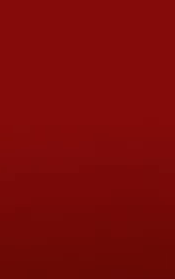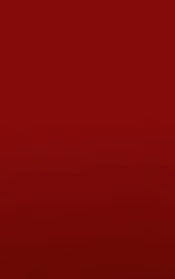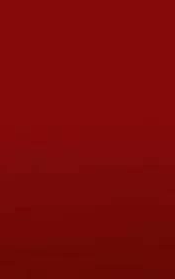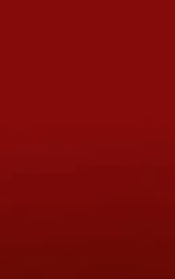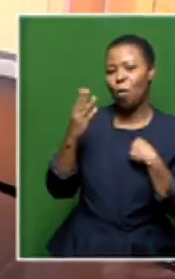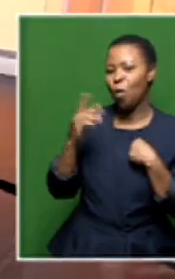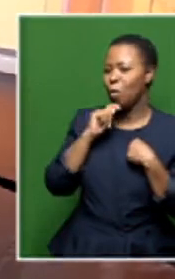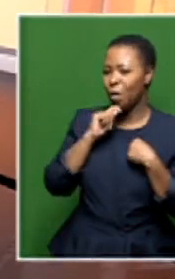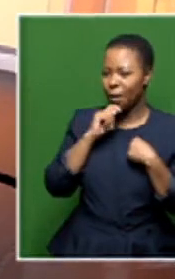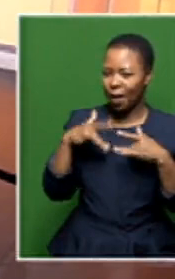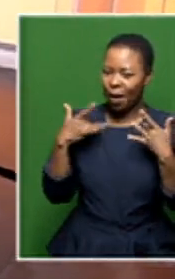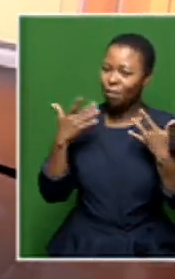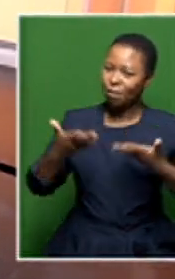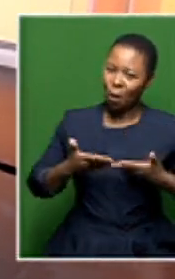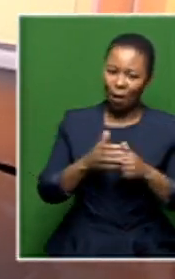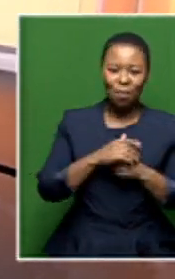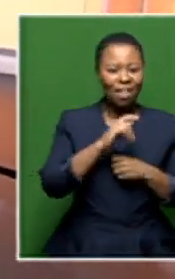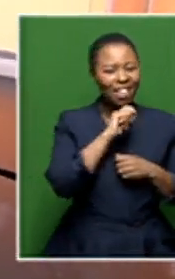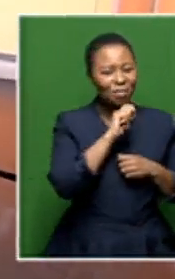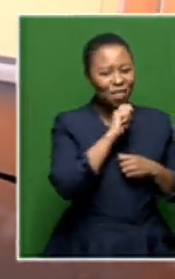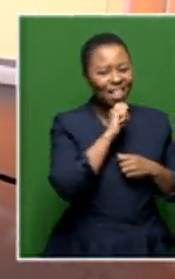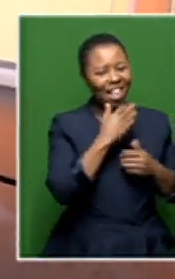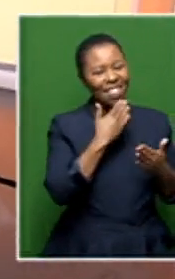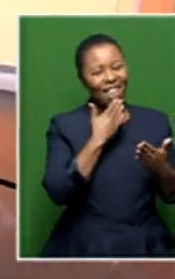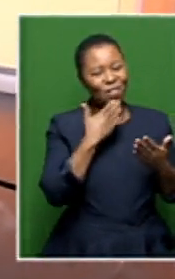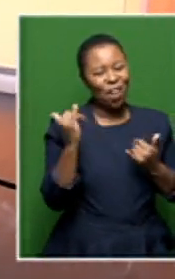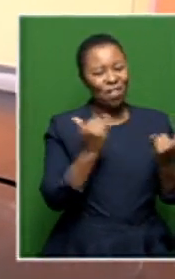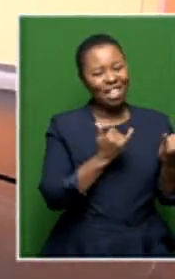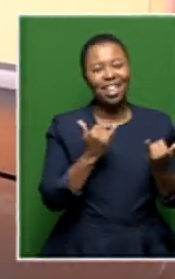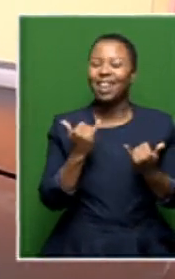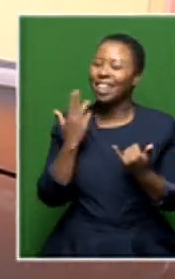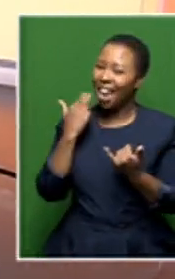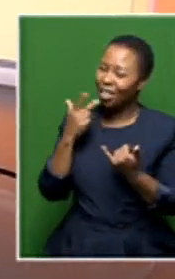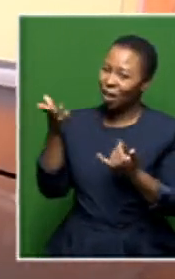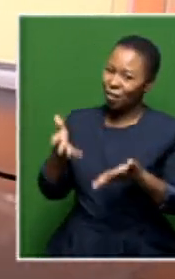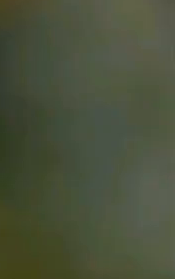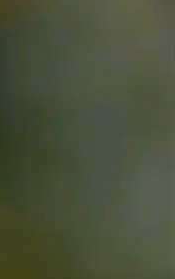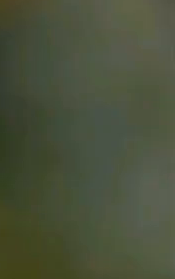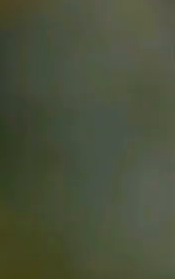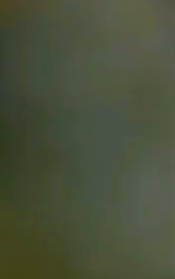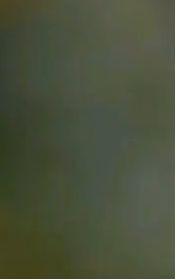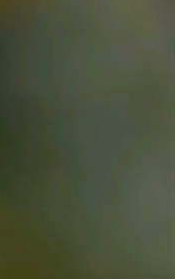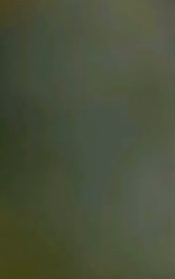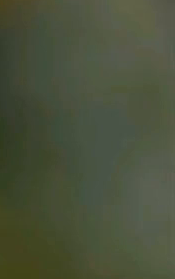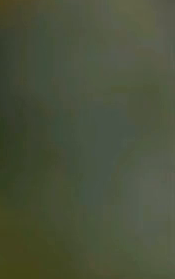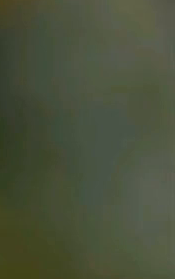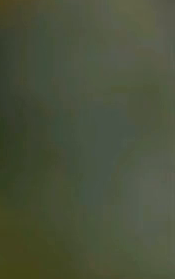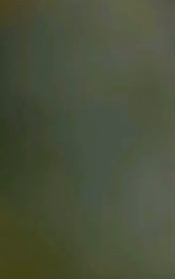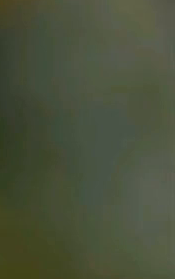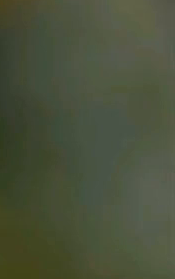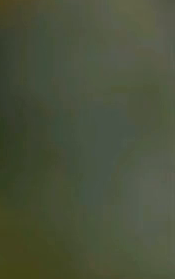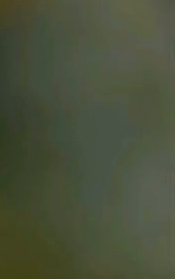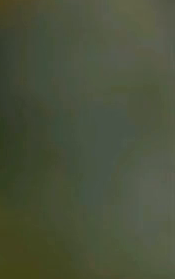Welcome. Morning to you too, Simpiwe. Thank you for inviting me. Lovely having you in studio this morning. Now, first of all, take us through how your